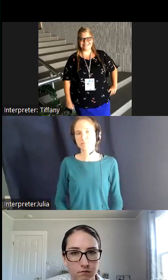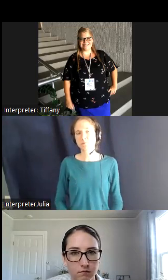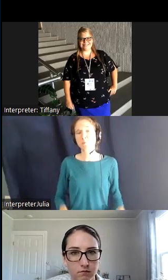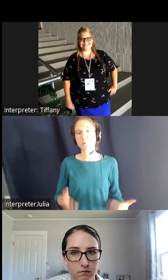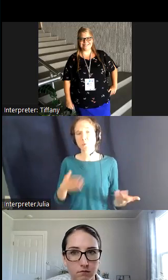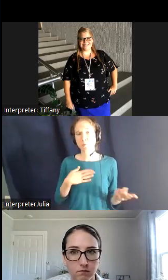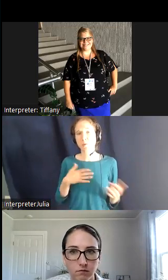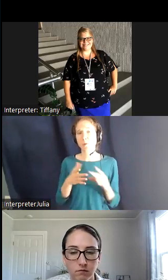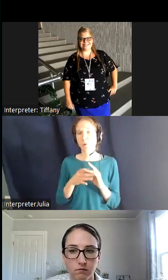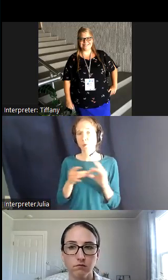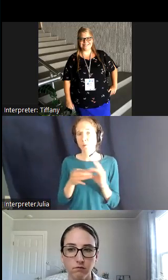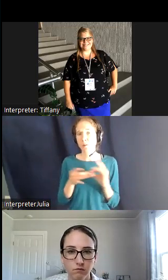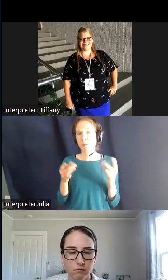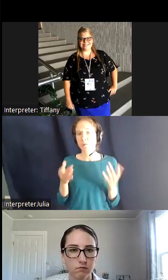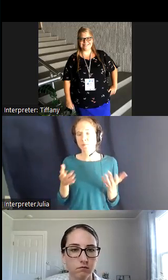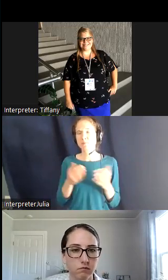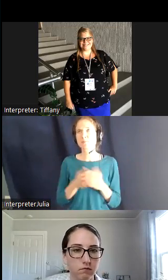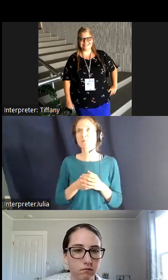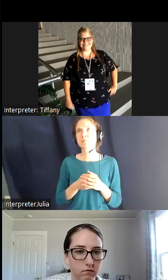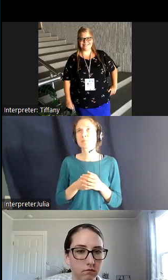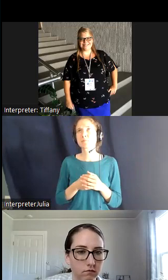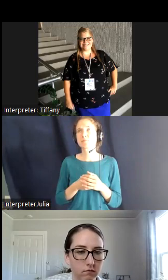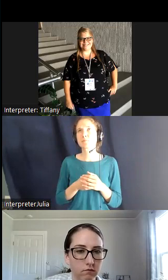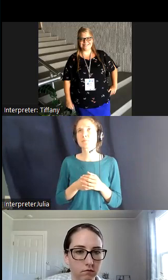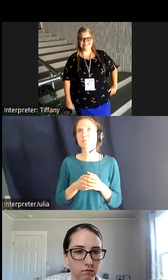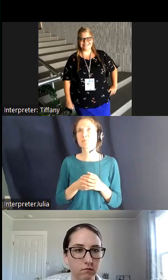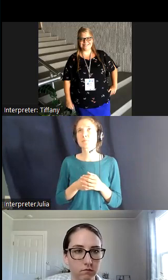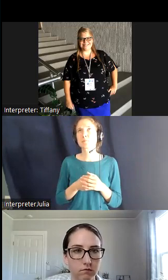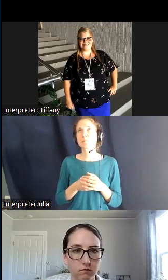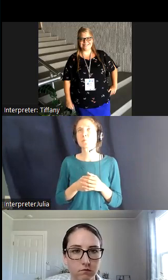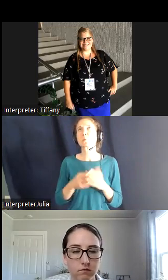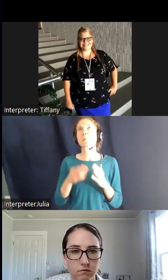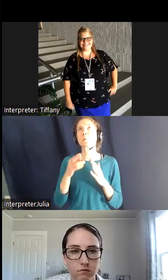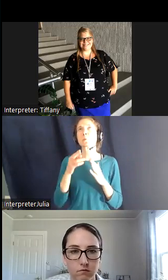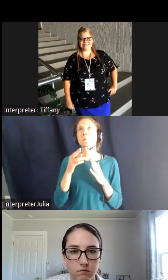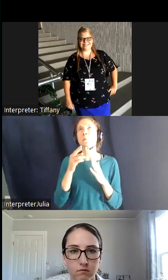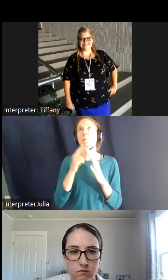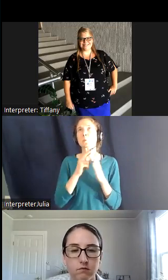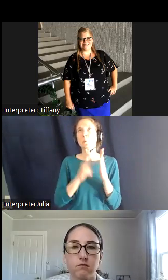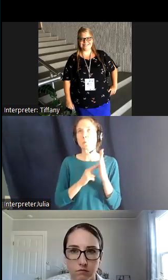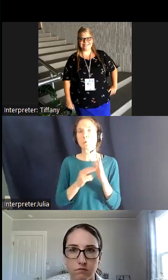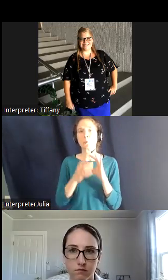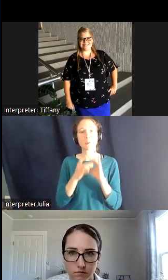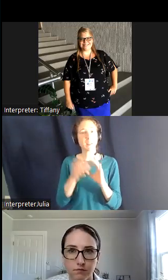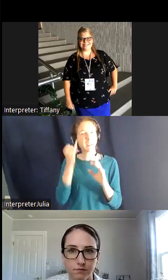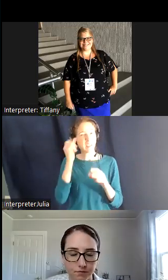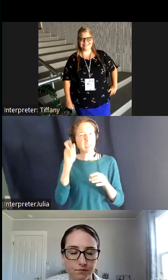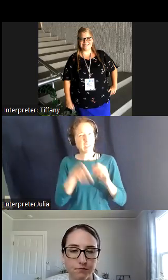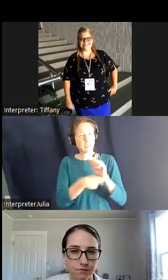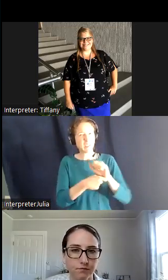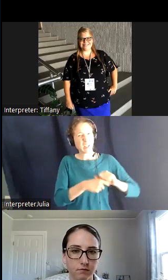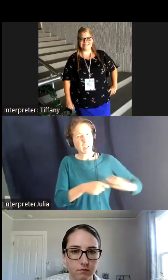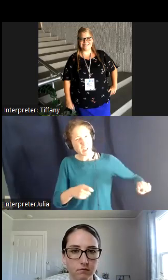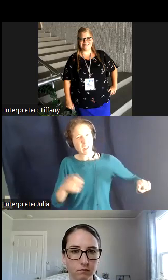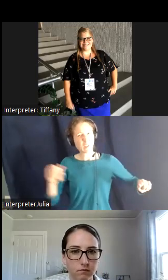about the specificity in rule about use of restraint and or